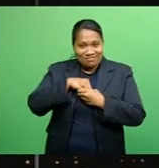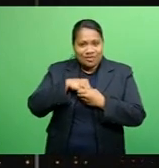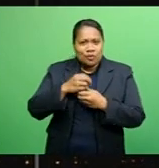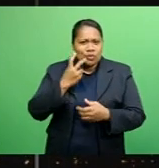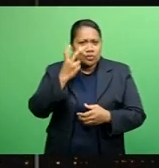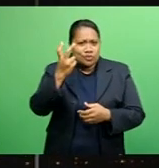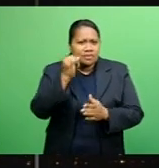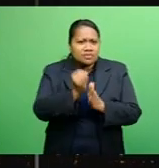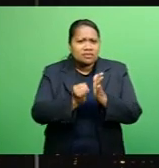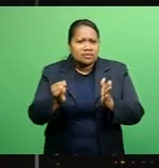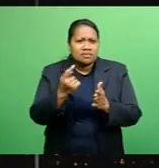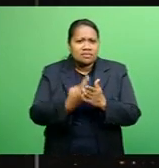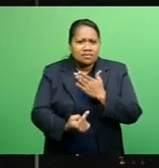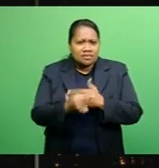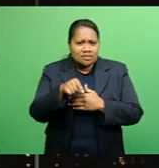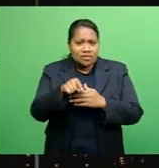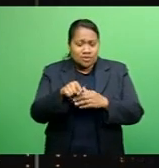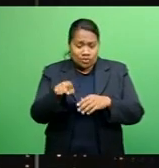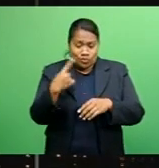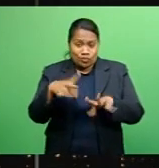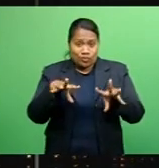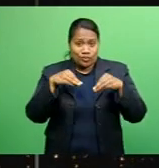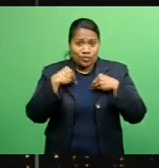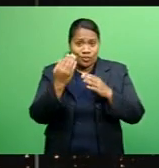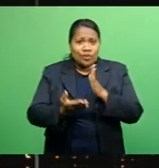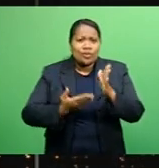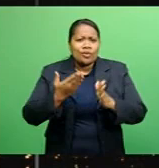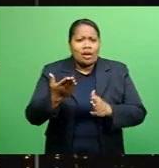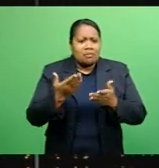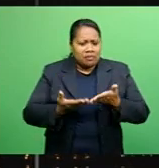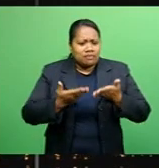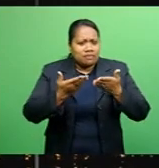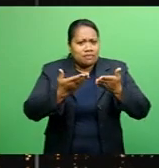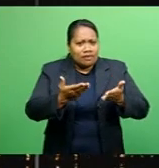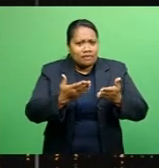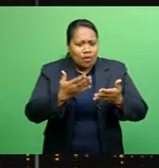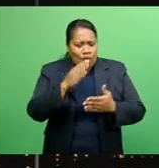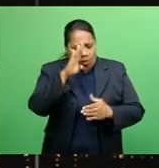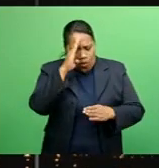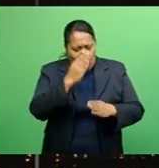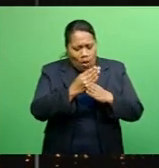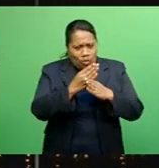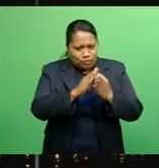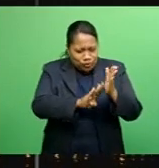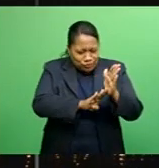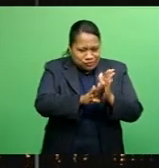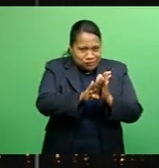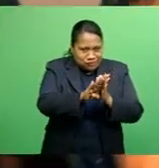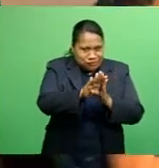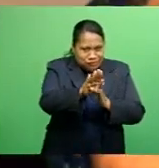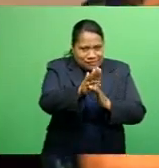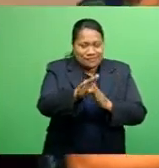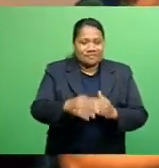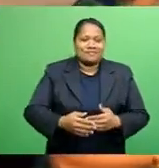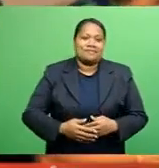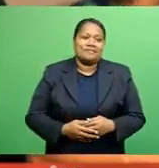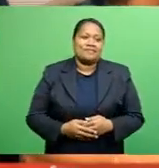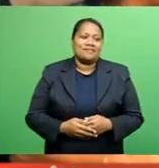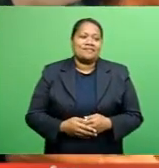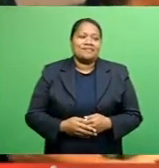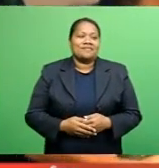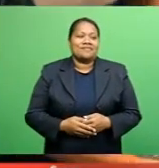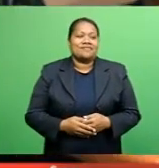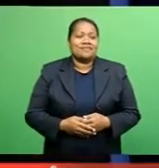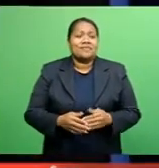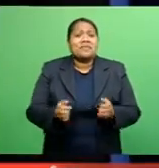lull, these recipients say the awards have given them hope to strive forward. Saneni Boila has more. Many of